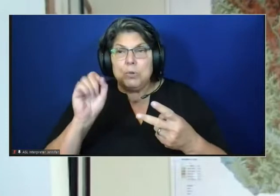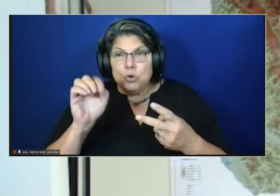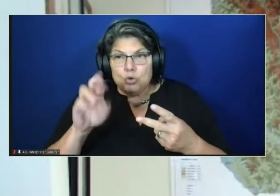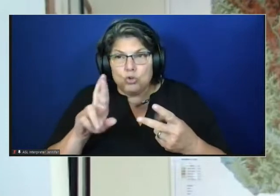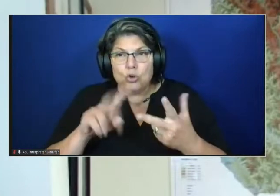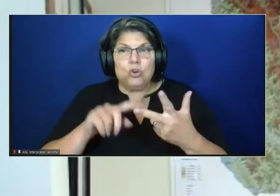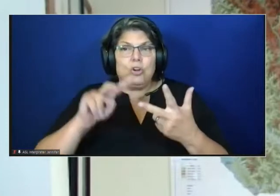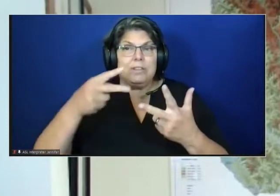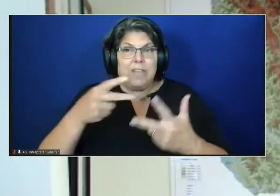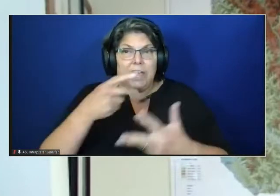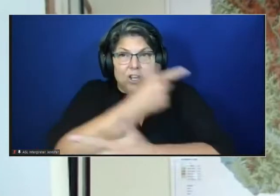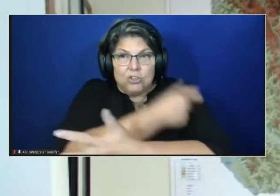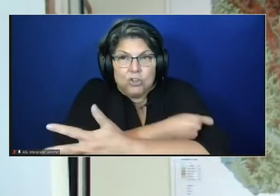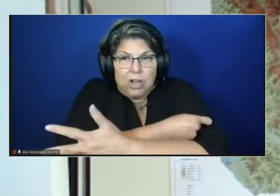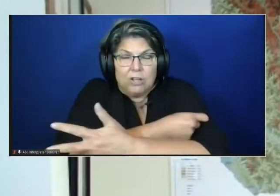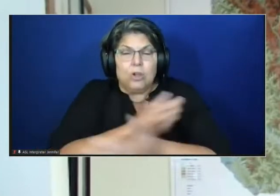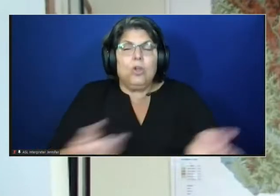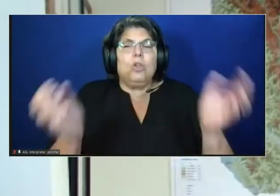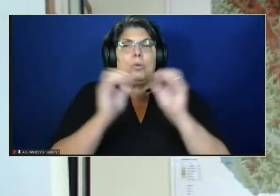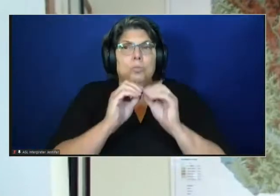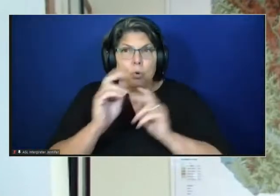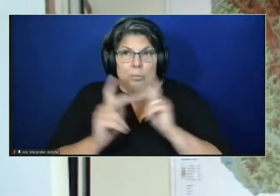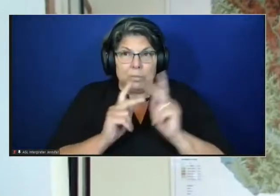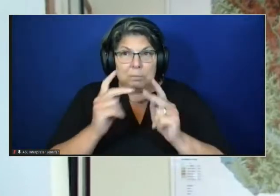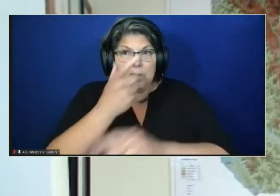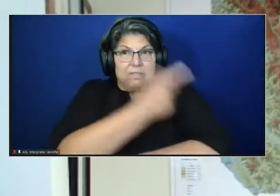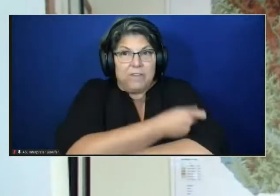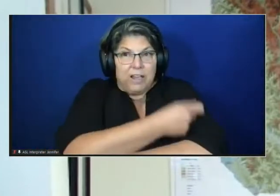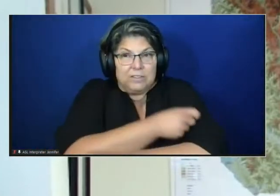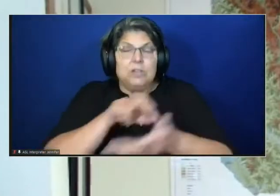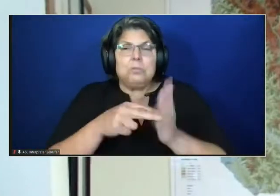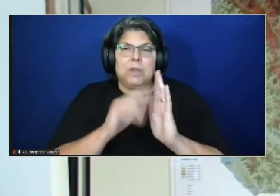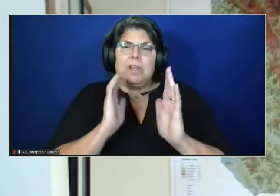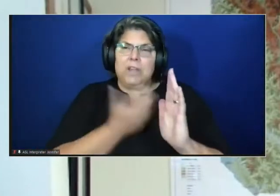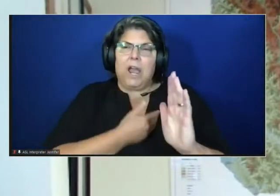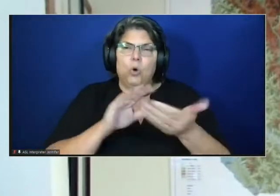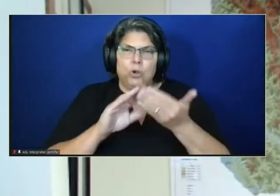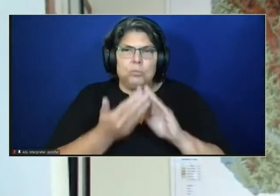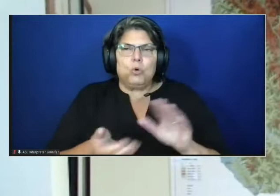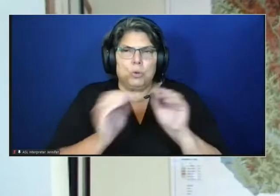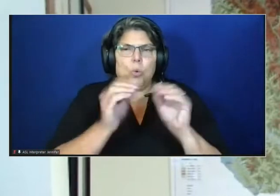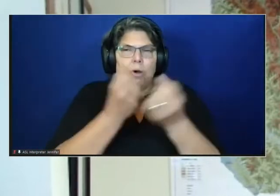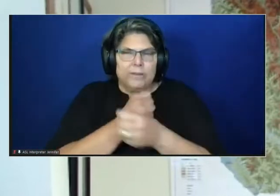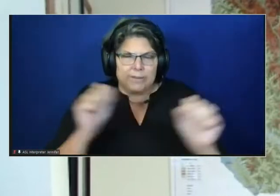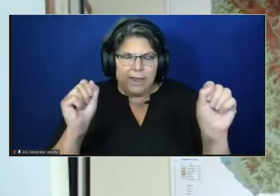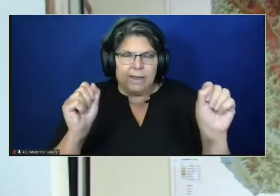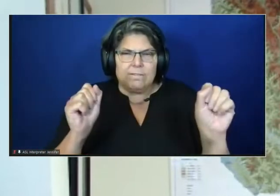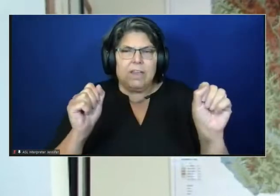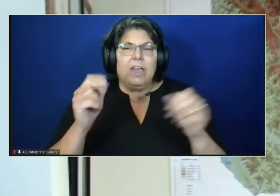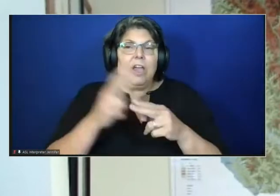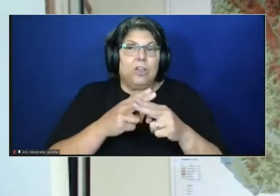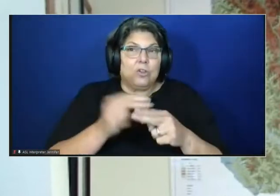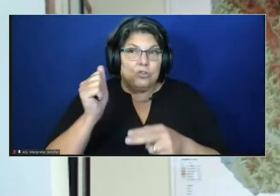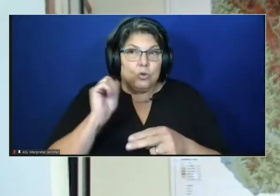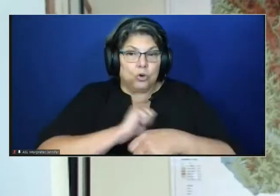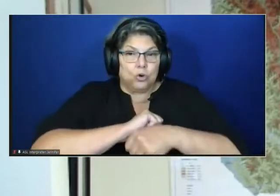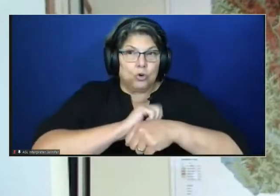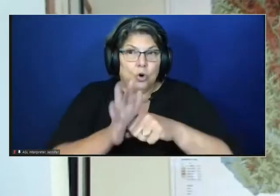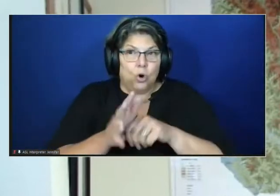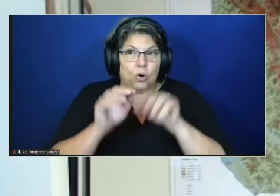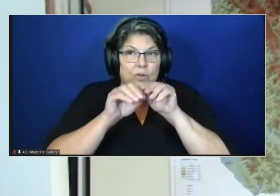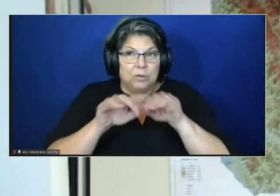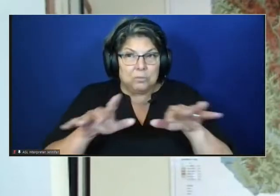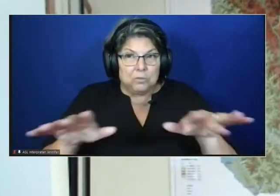more people are vaccinated, the safer our entire community will be. And the sooner we can look at COVID pandemic as